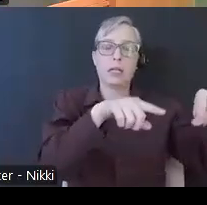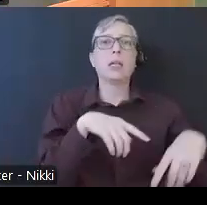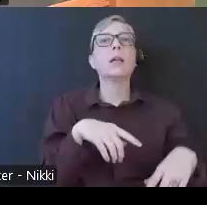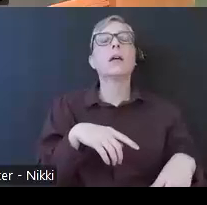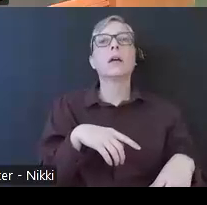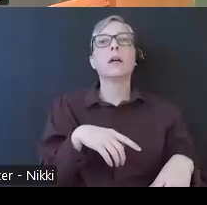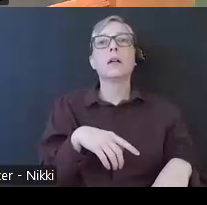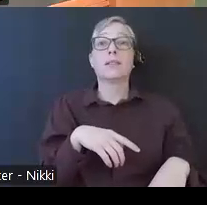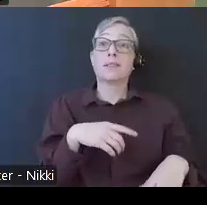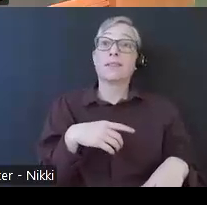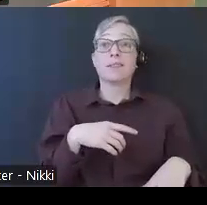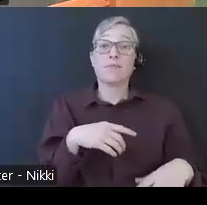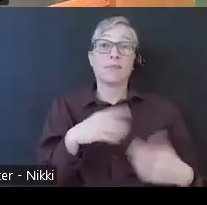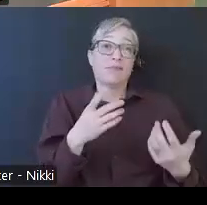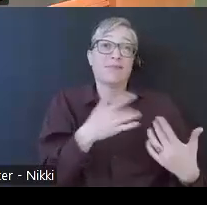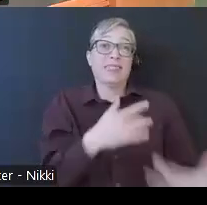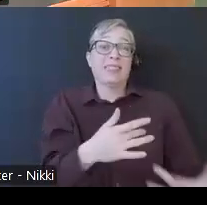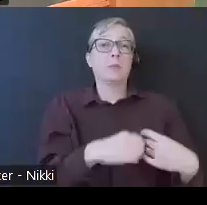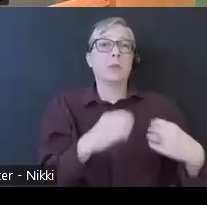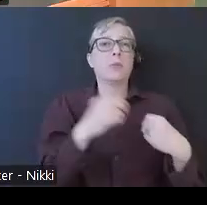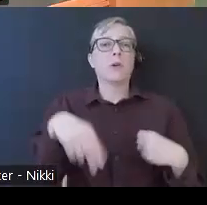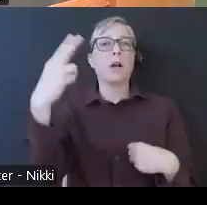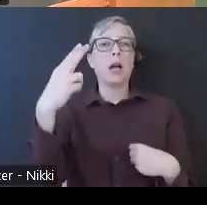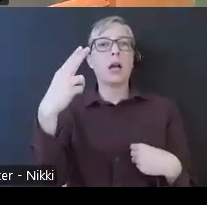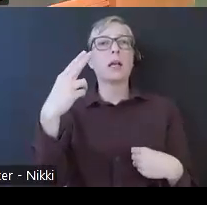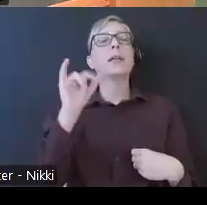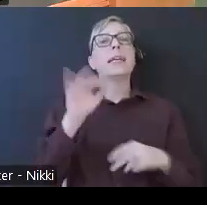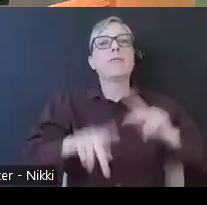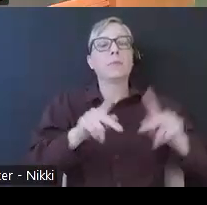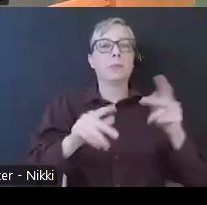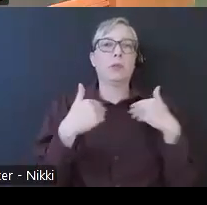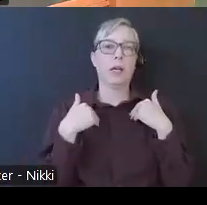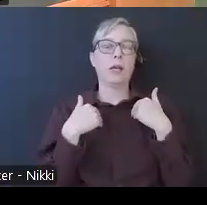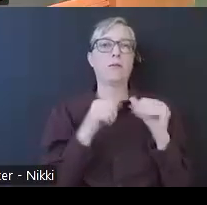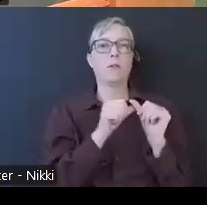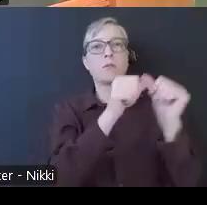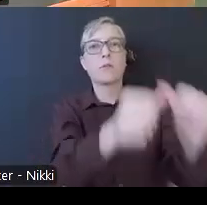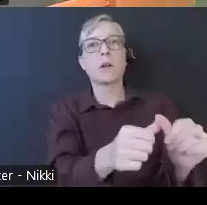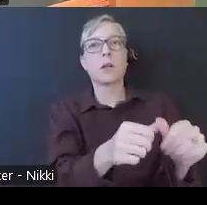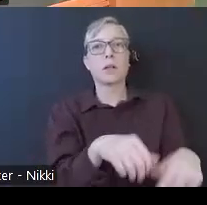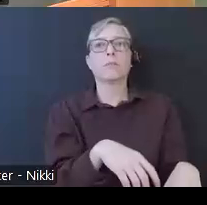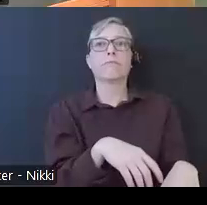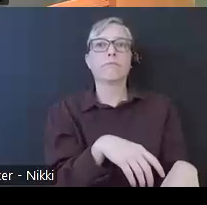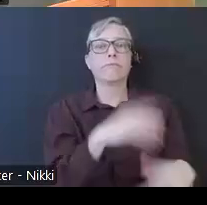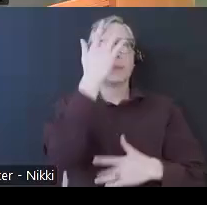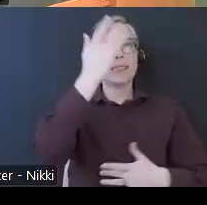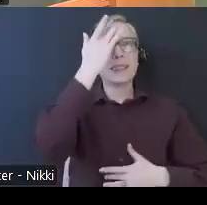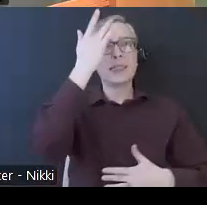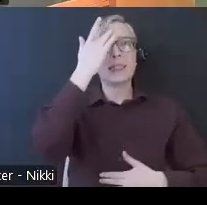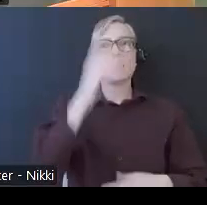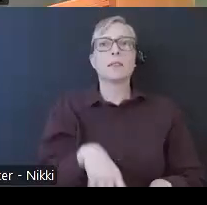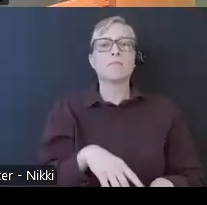to 3 to 4 times higher in people with chronic medical illnesses, cardiovascular disease, diabetes, kidney disease, et